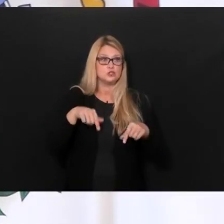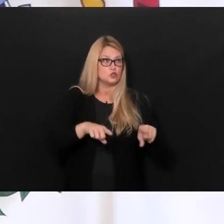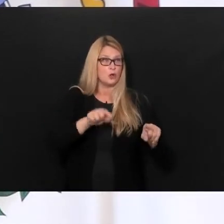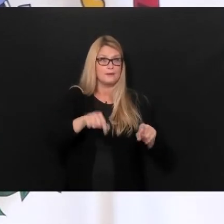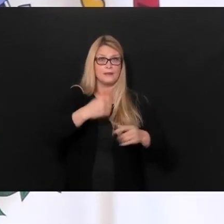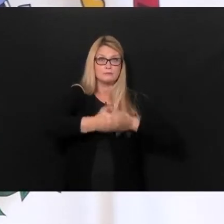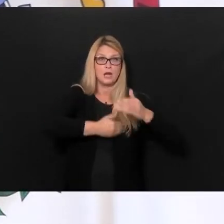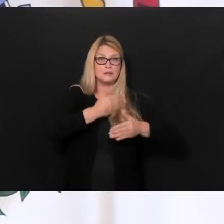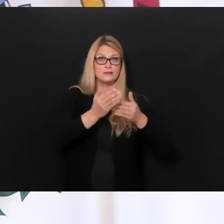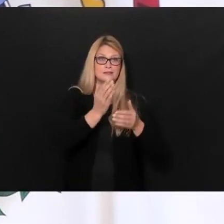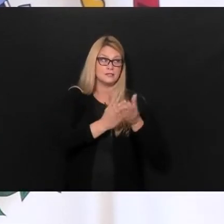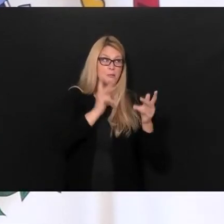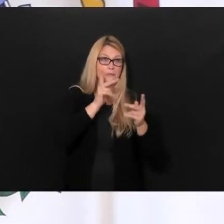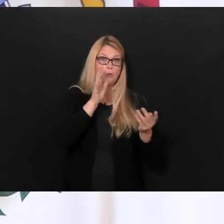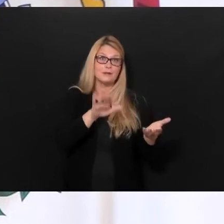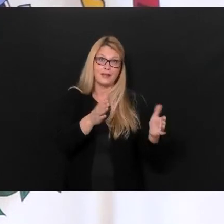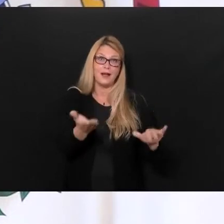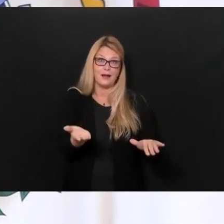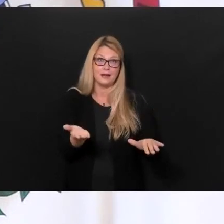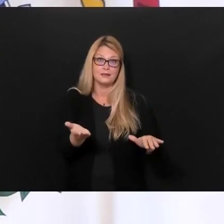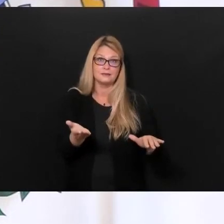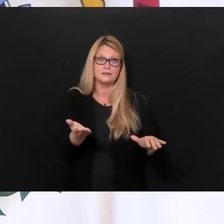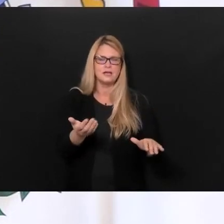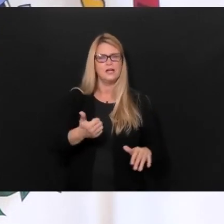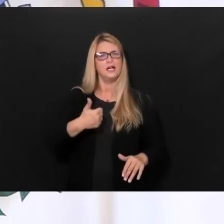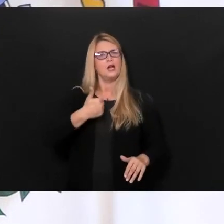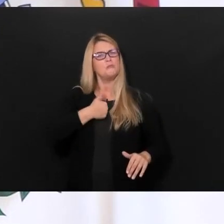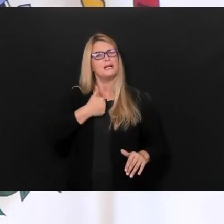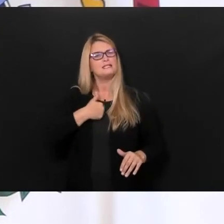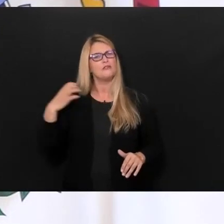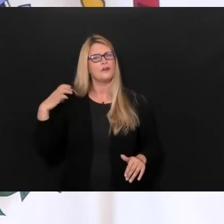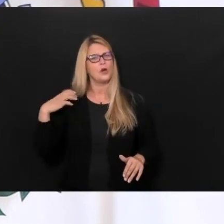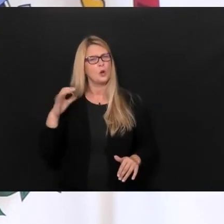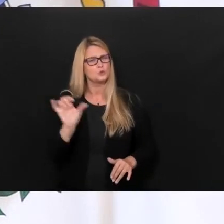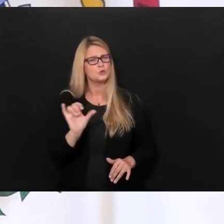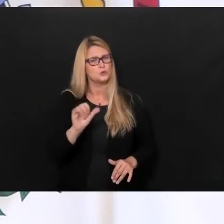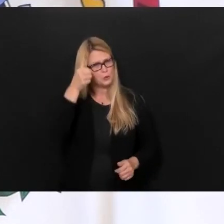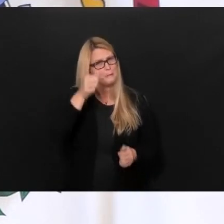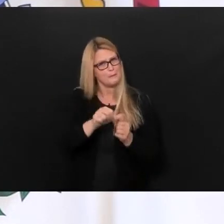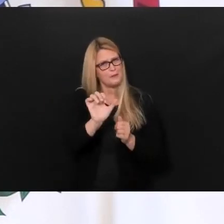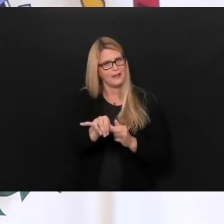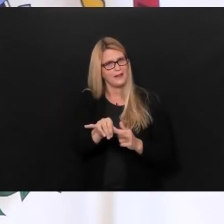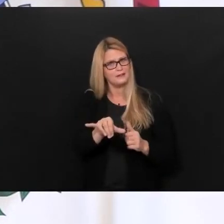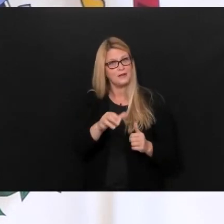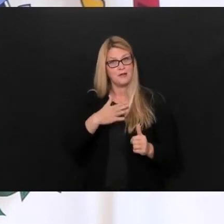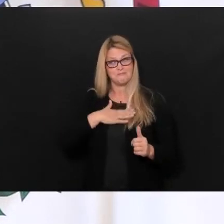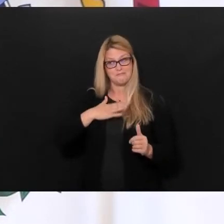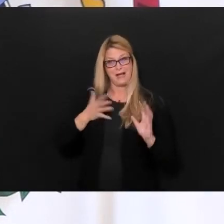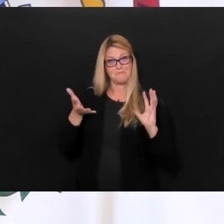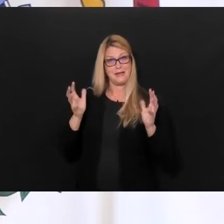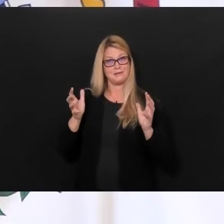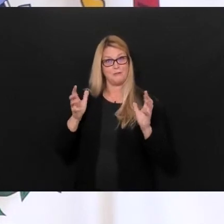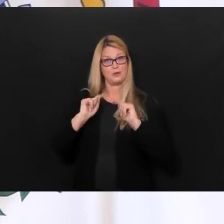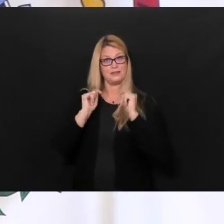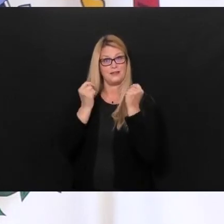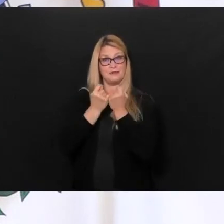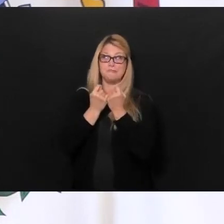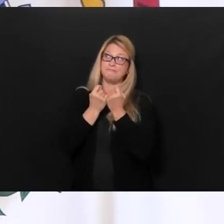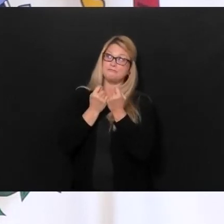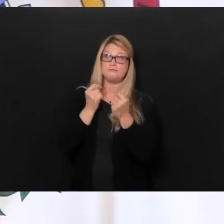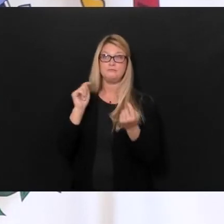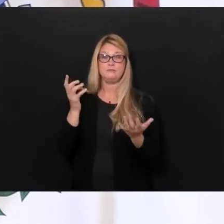it's not good. I'm a coach too, remember that. Remember that my basketball team was, I don't